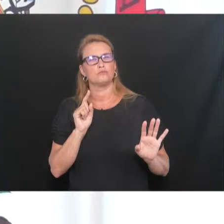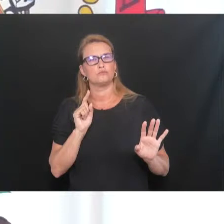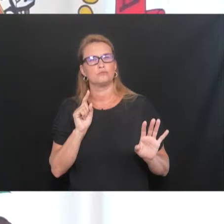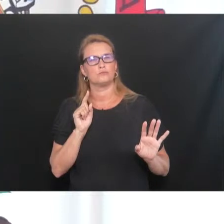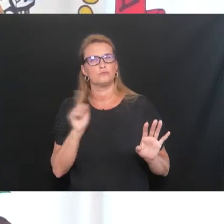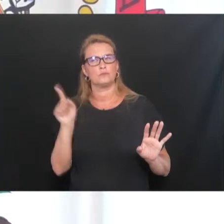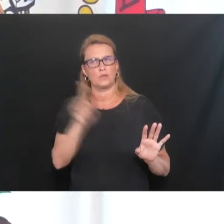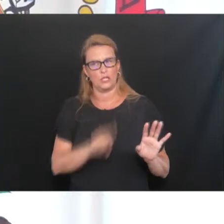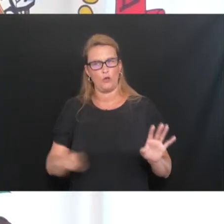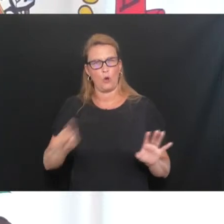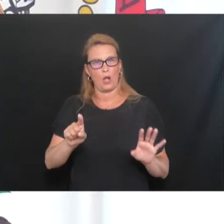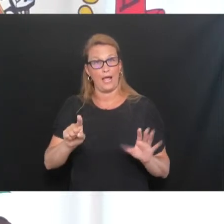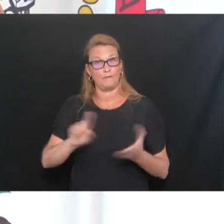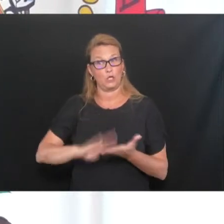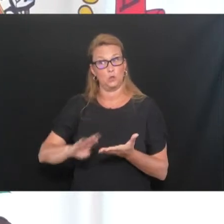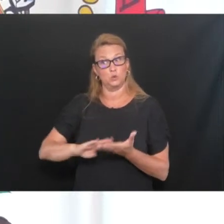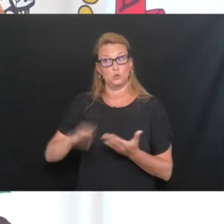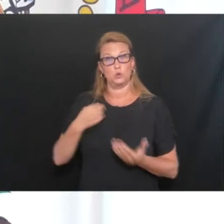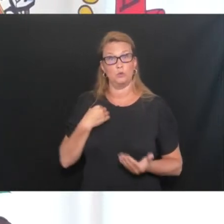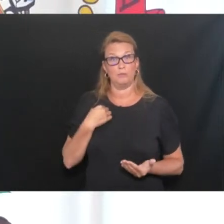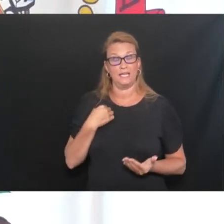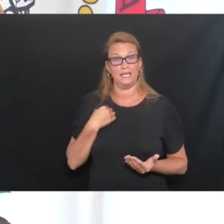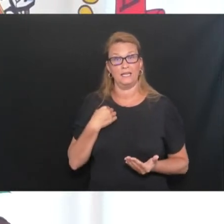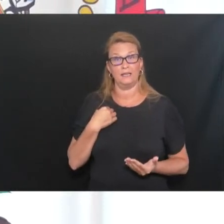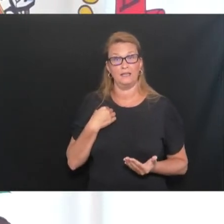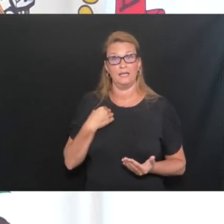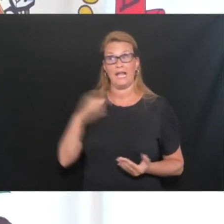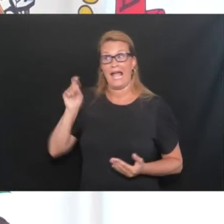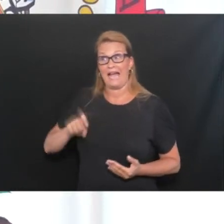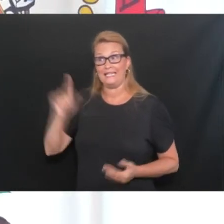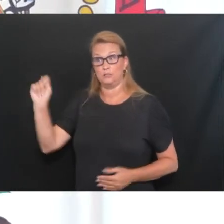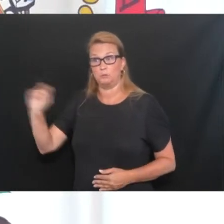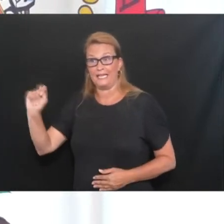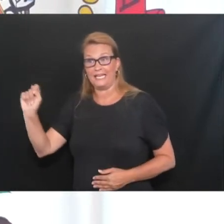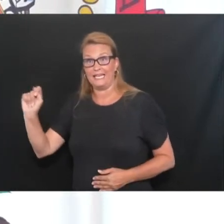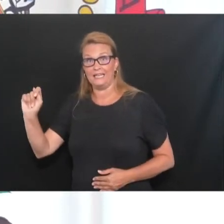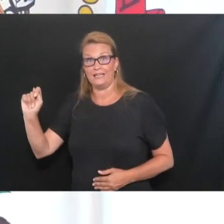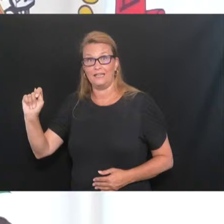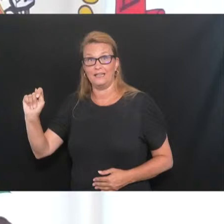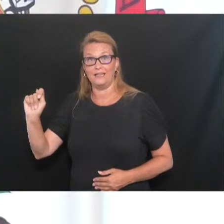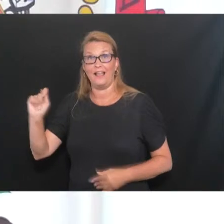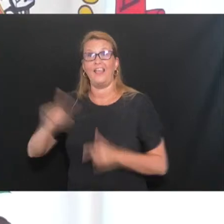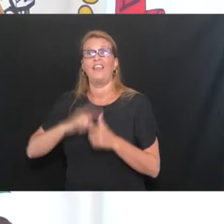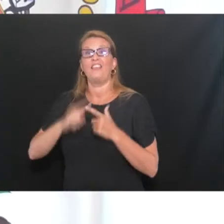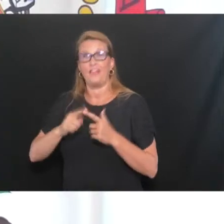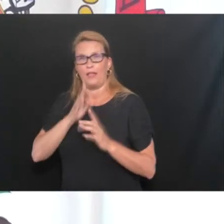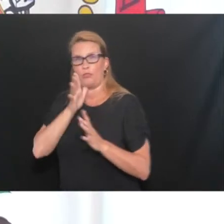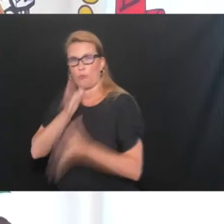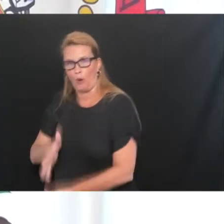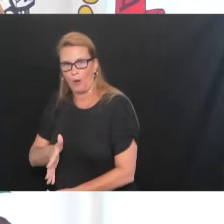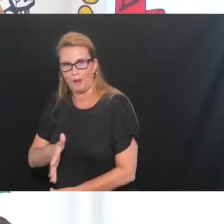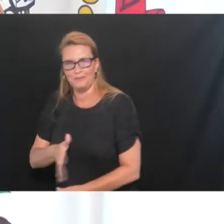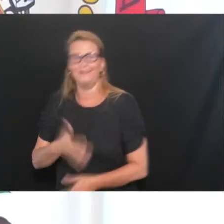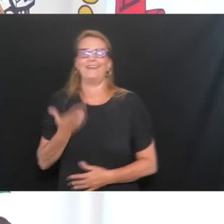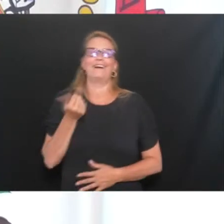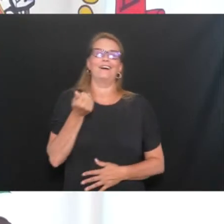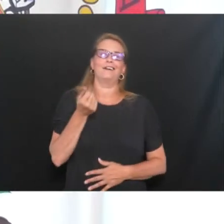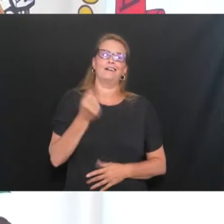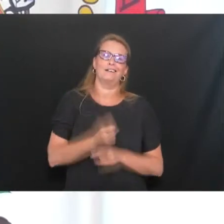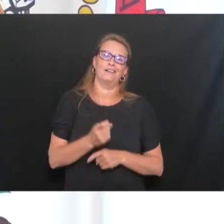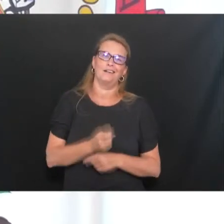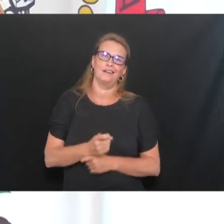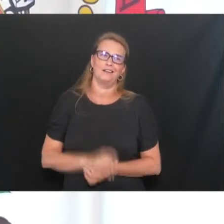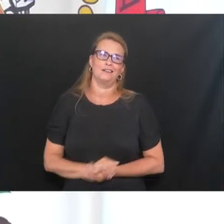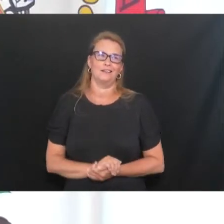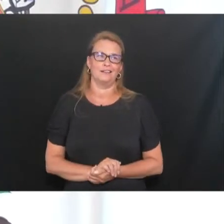y'all going to excuse me just a second. I've got to go pee and then throw up, and because